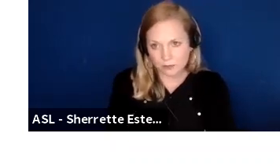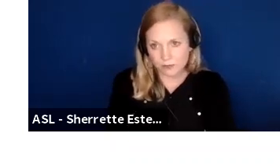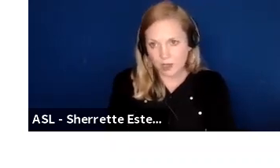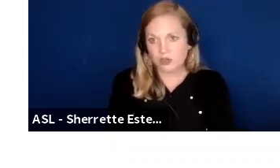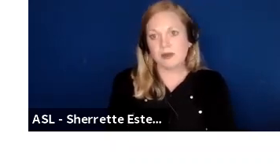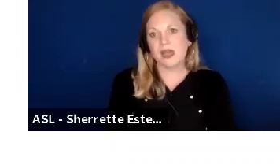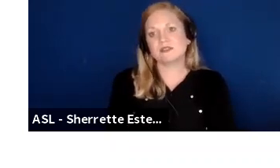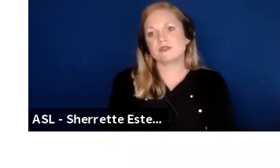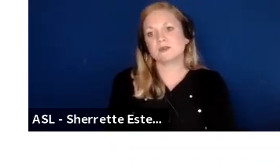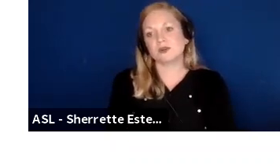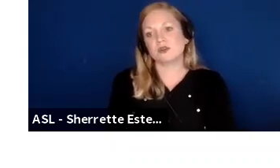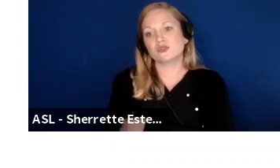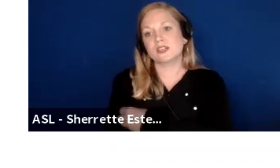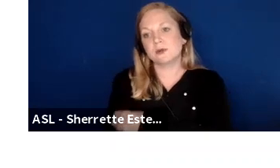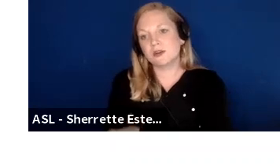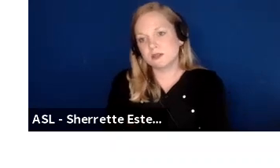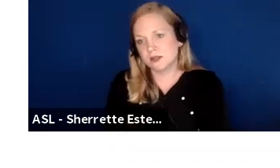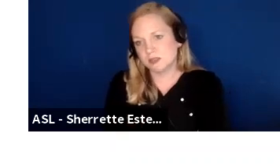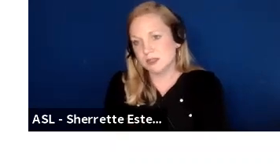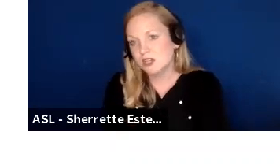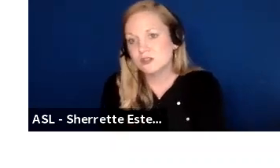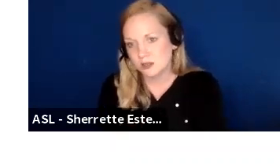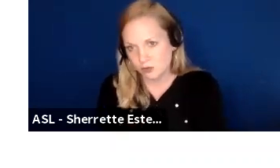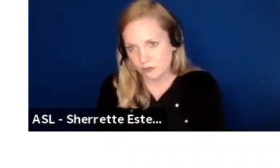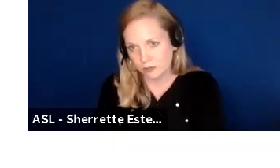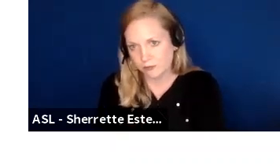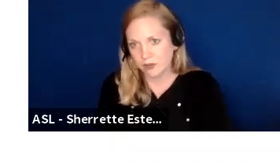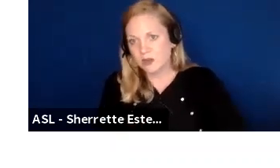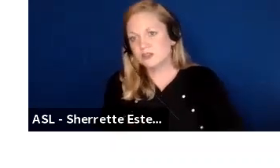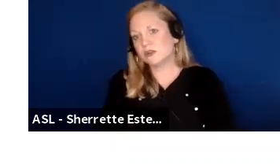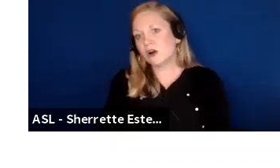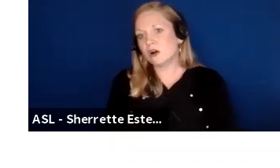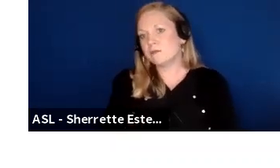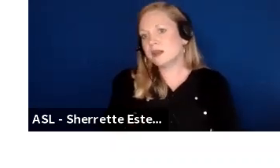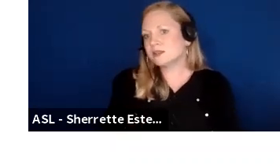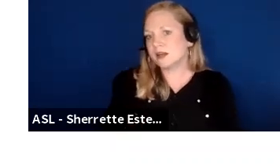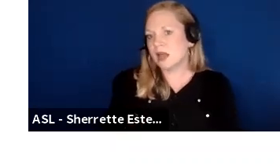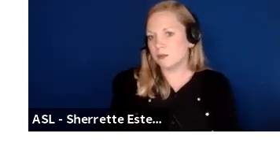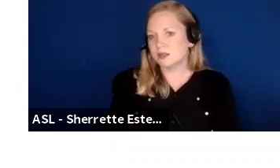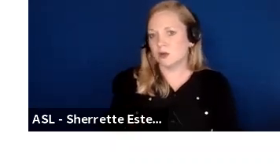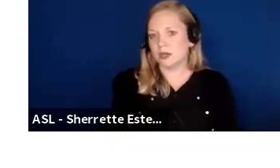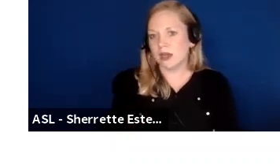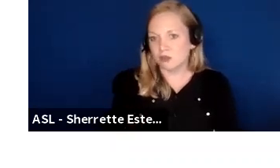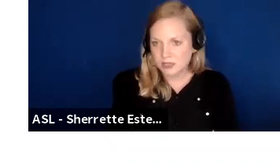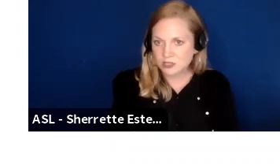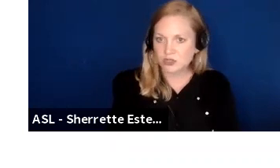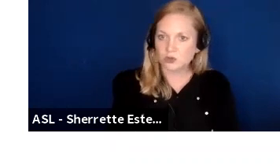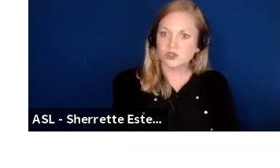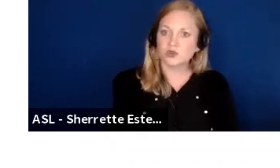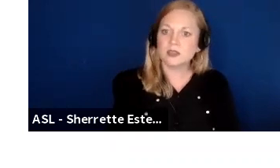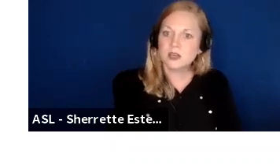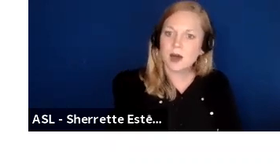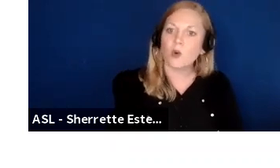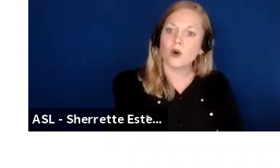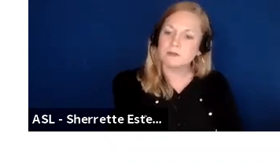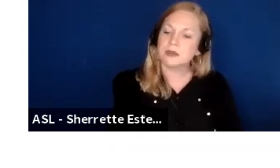dorm room. You may have different social experiences and expectations in a dorm room. So there are many design elements that we have looked into